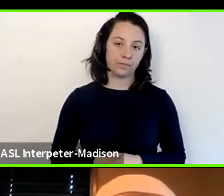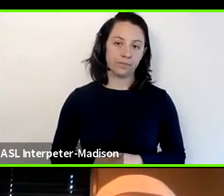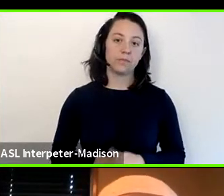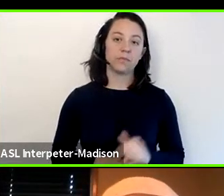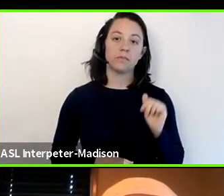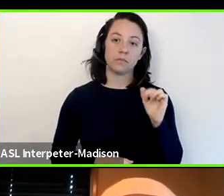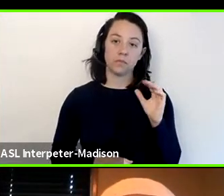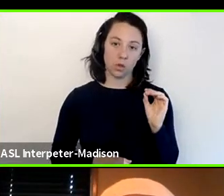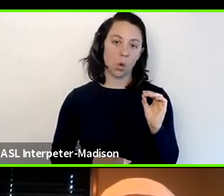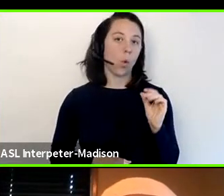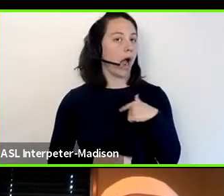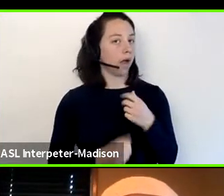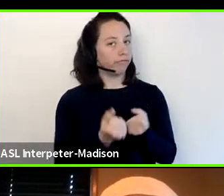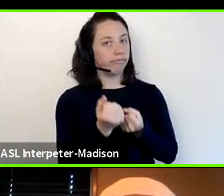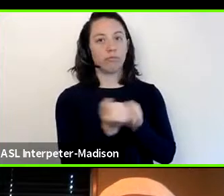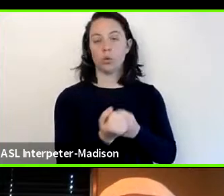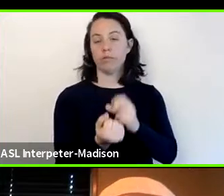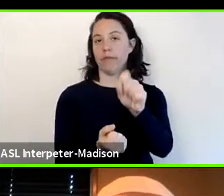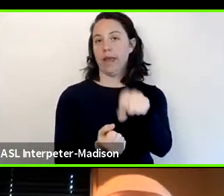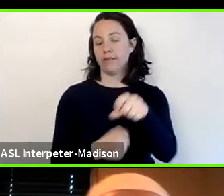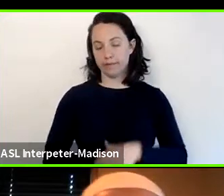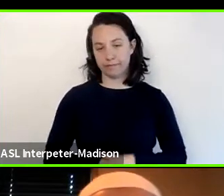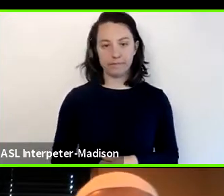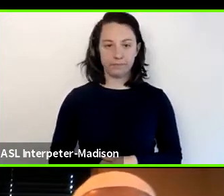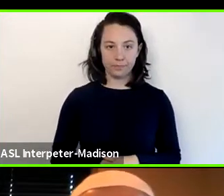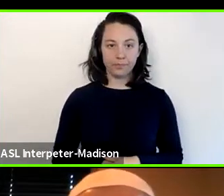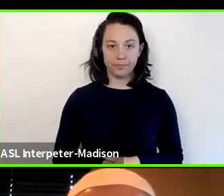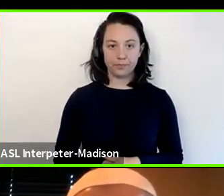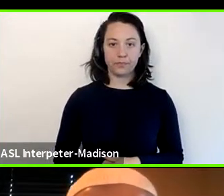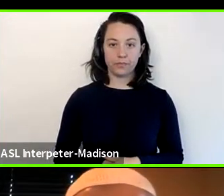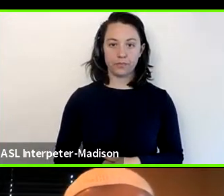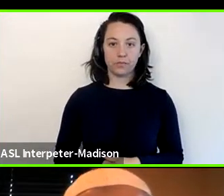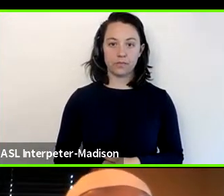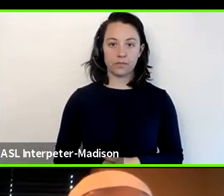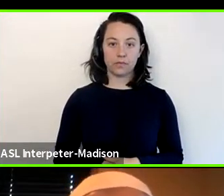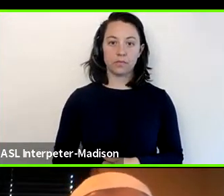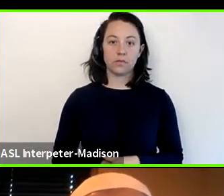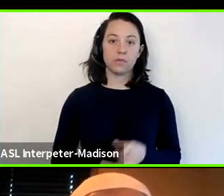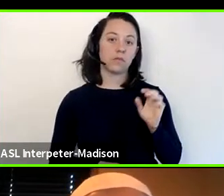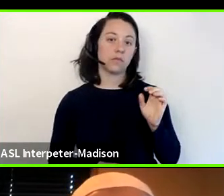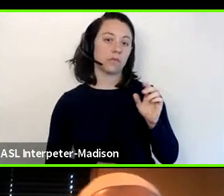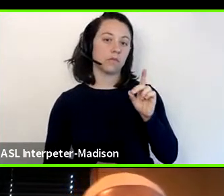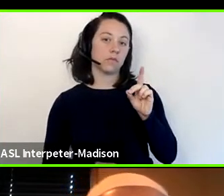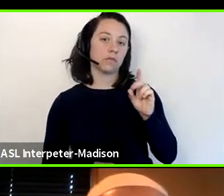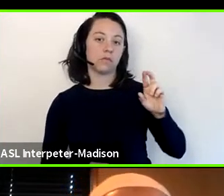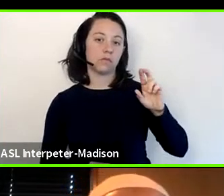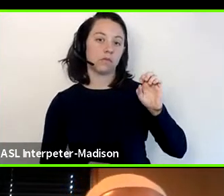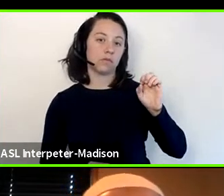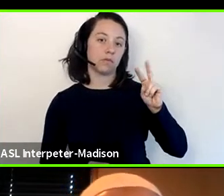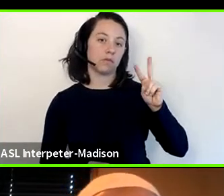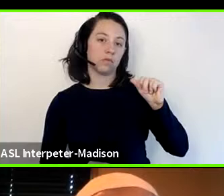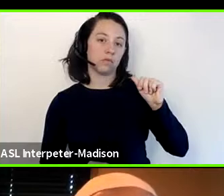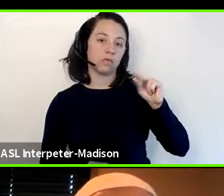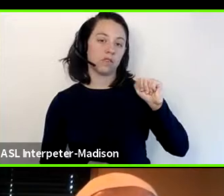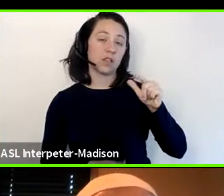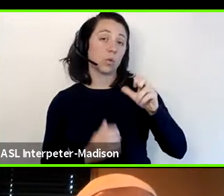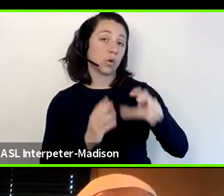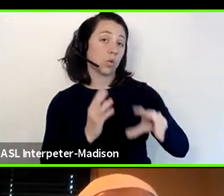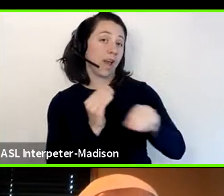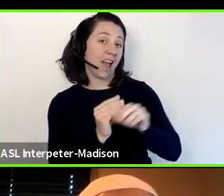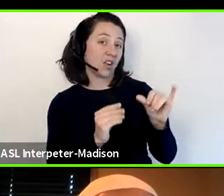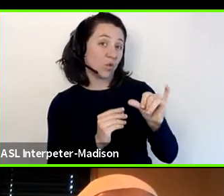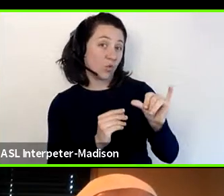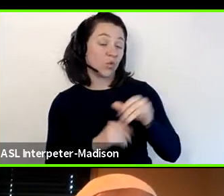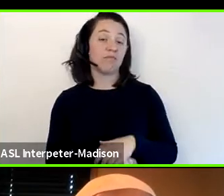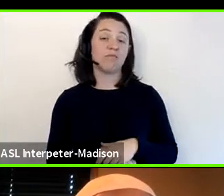strongly endorse that, strongly encourage that. And Iman, I just wanted to add one thing, just to give you a timetable of